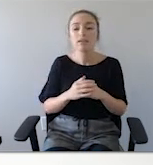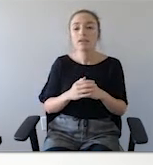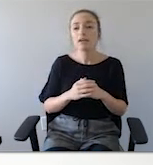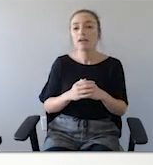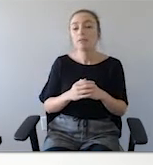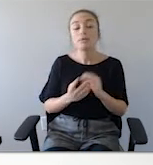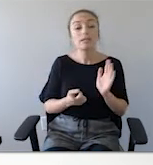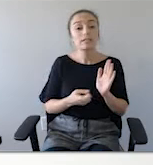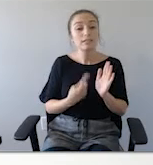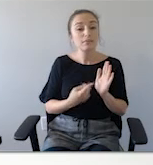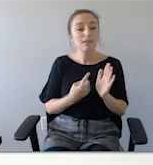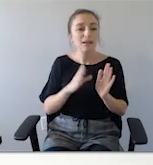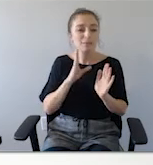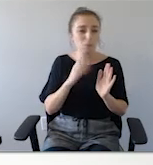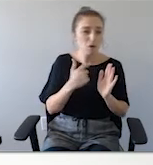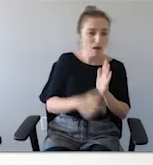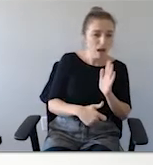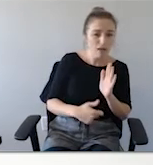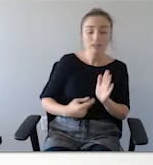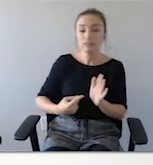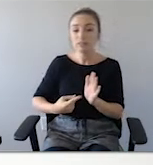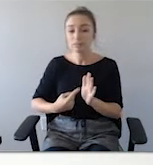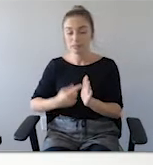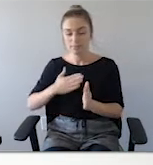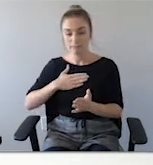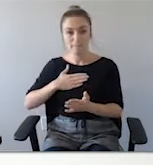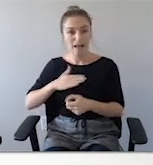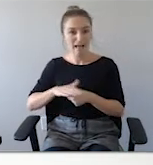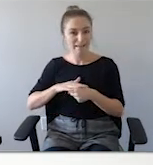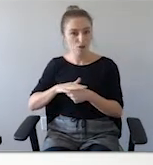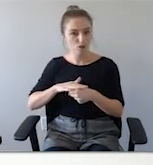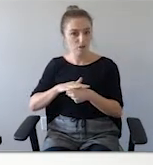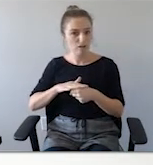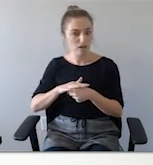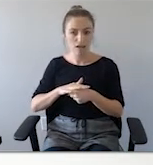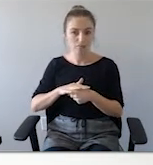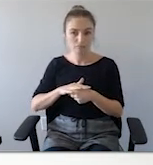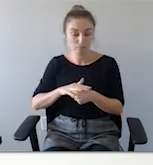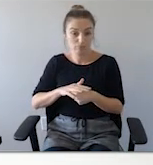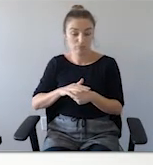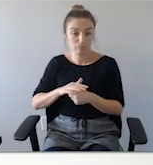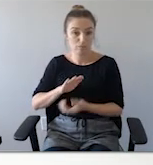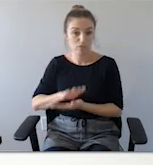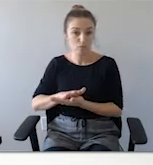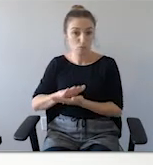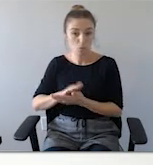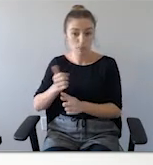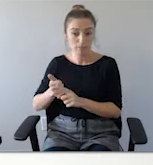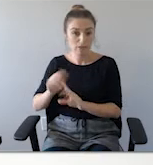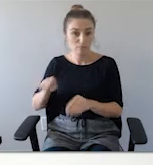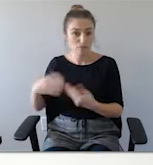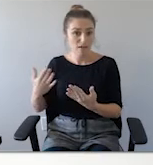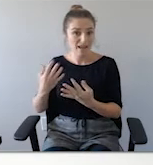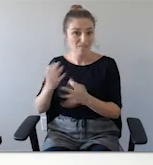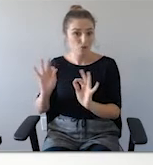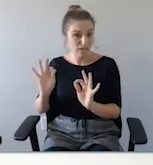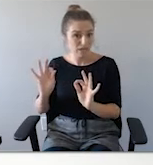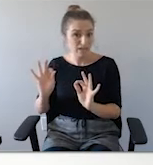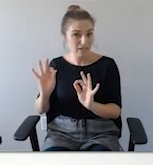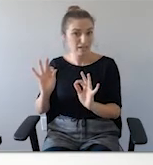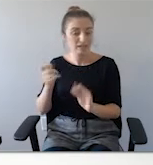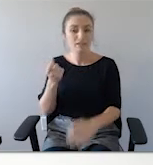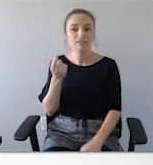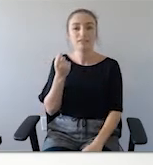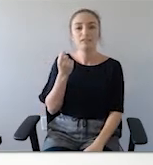there's a fee, and sometimes, like in my school district, when I went, it was literally the school district, because all of your school districts get